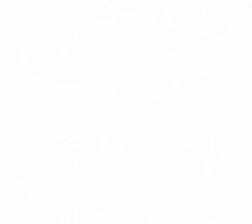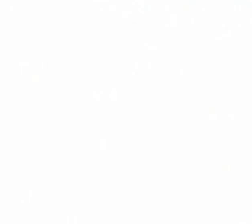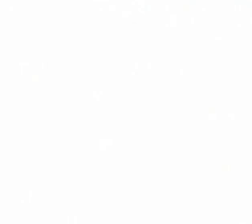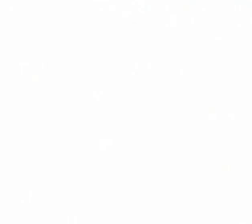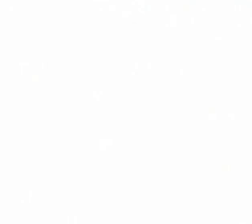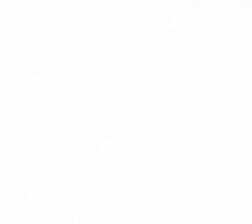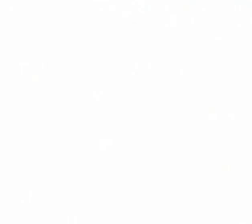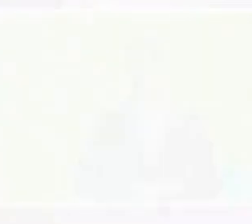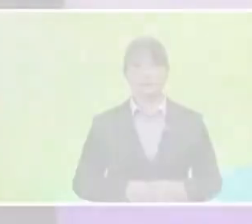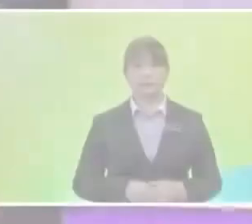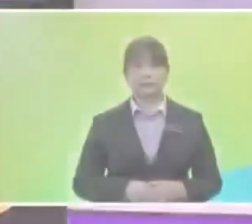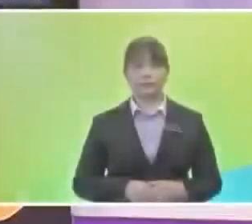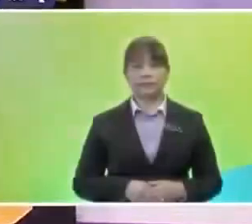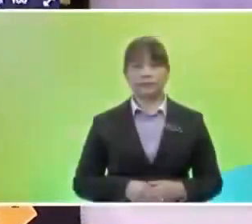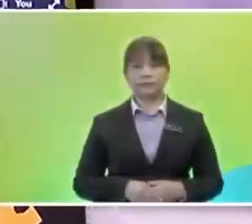KPM.